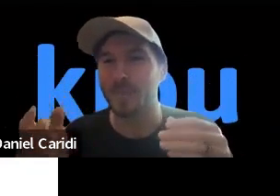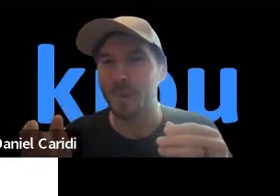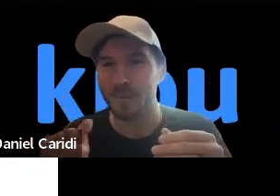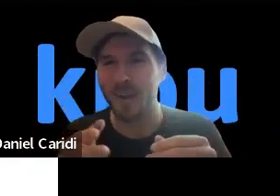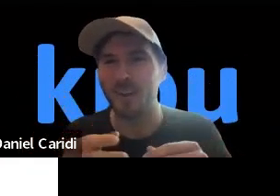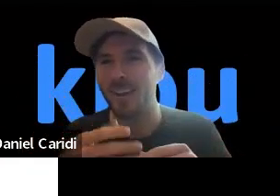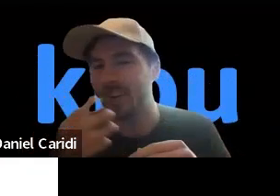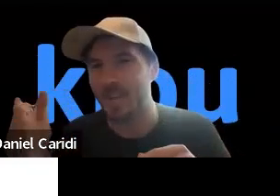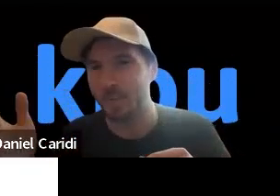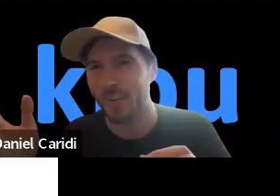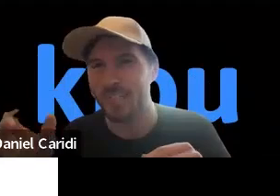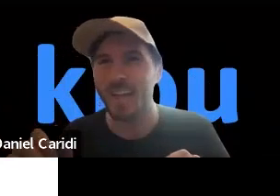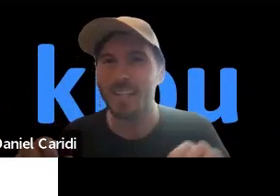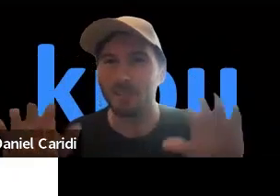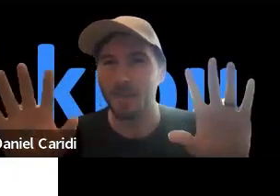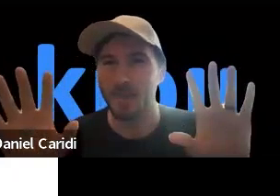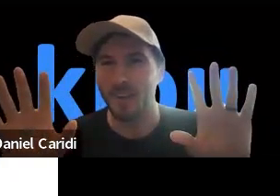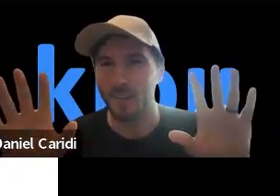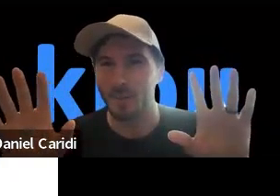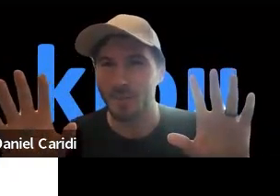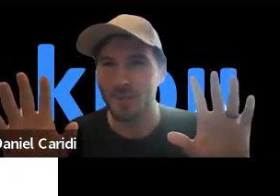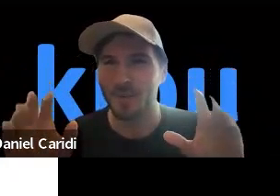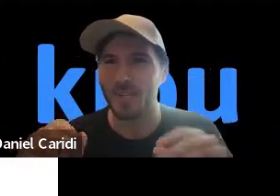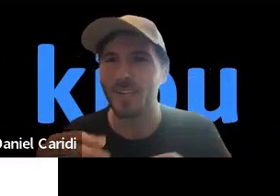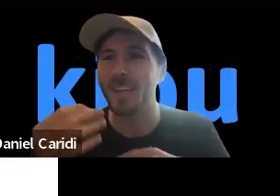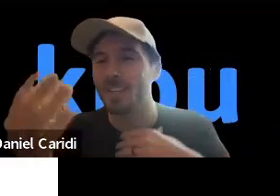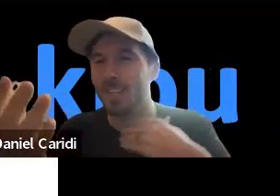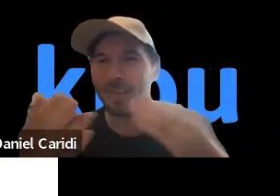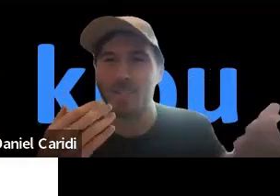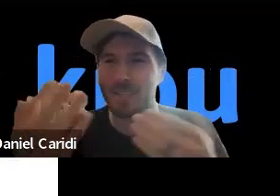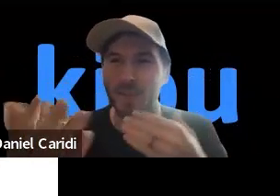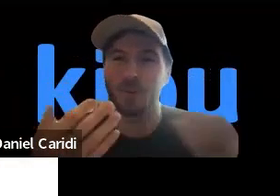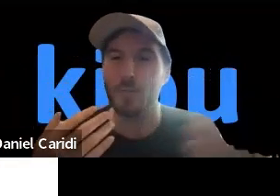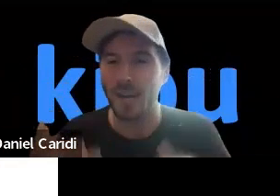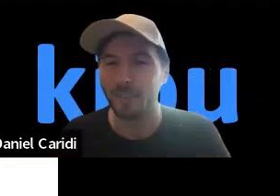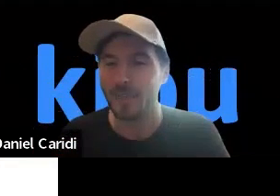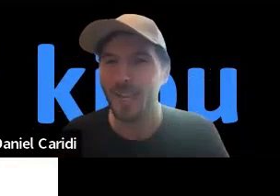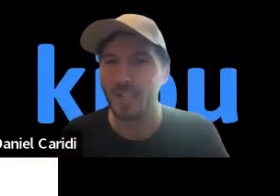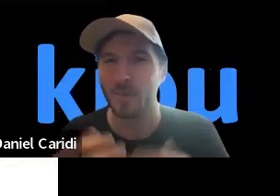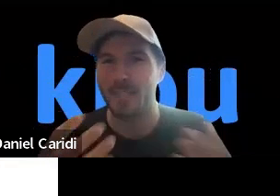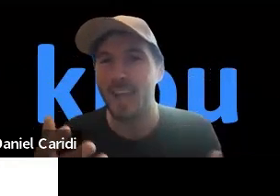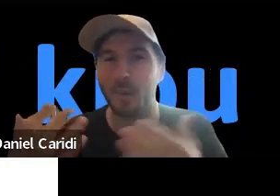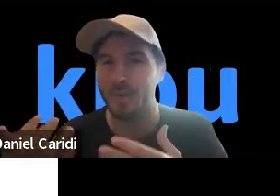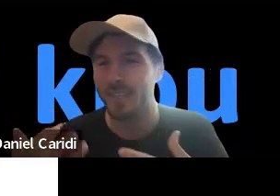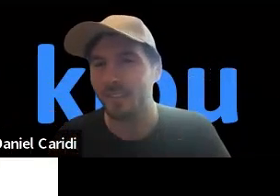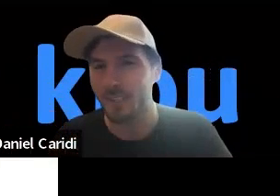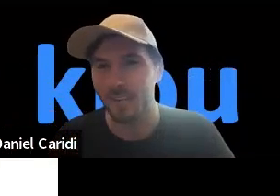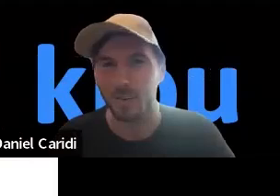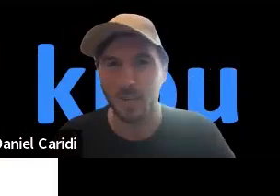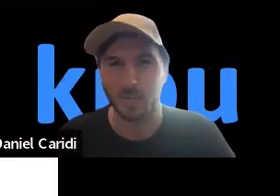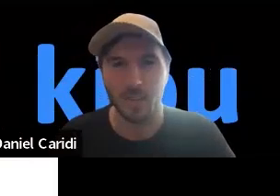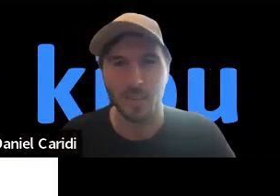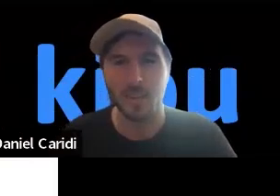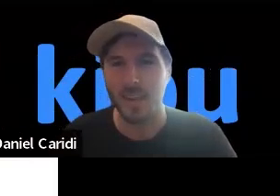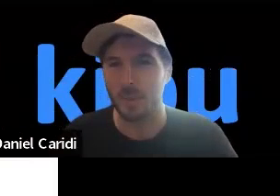it explains why it was right or wrong. It goes on with the rest of the class. That pops up another multiple choice question. So you can imagine it's a really cool back and forth session between staff members and the folks that